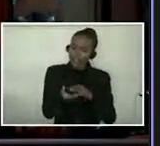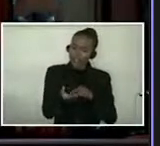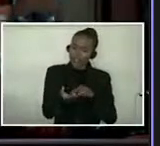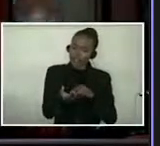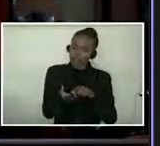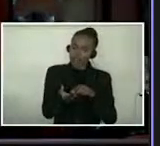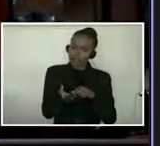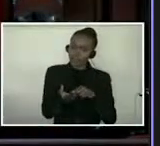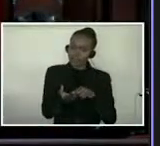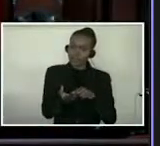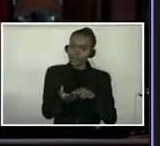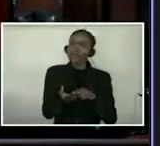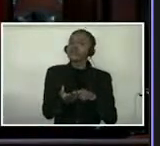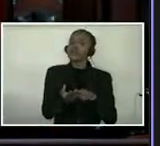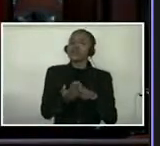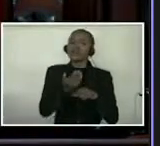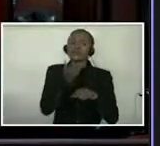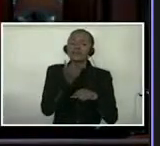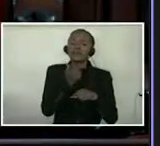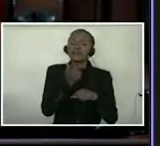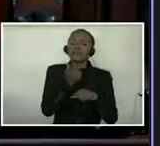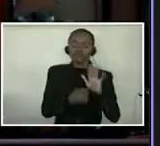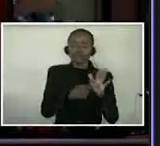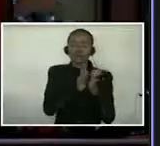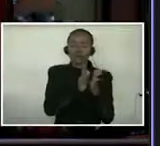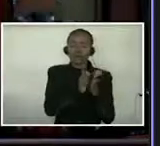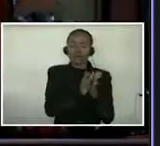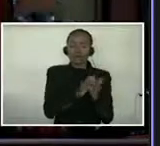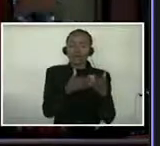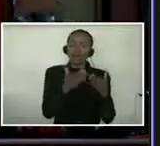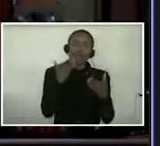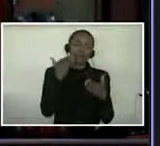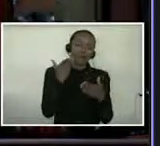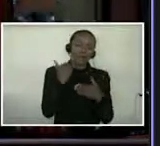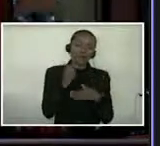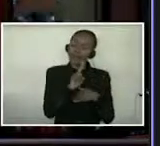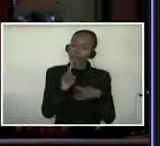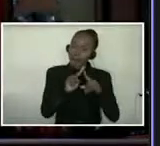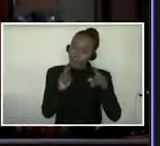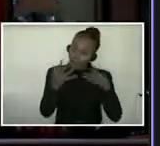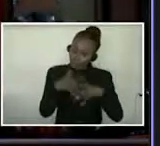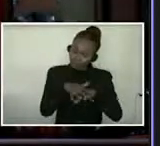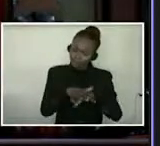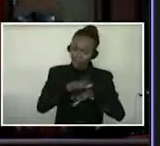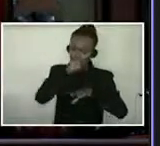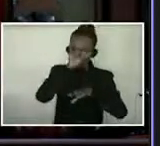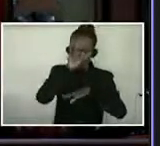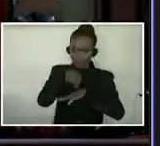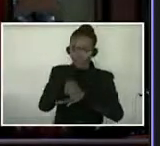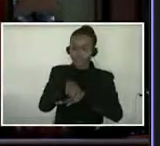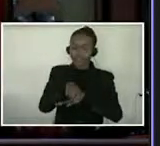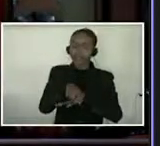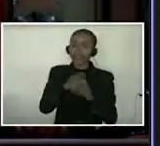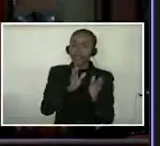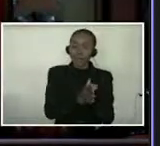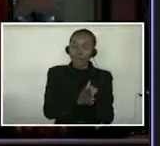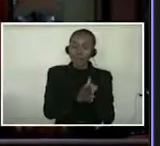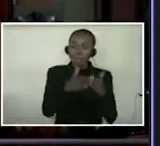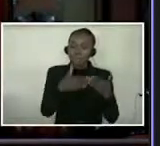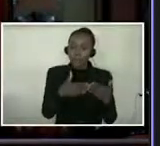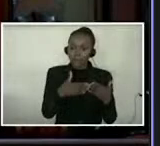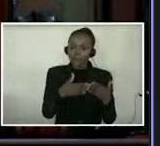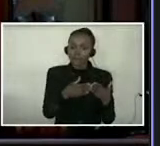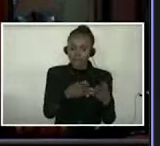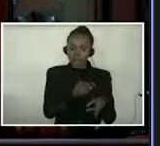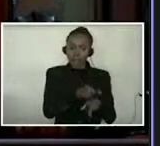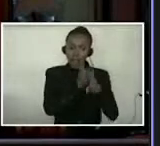predominantly white mid class the design of library buildings was based on the assumption that books would be borrowed for reading at home where there